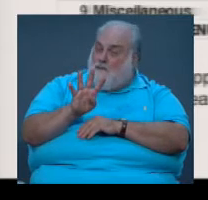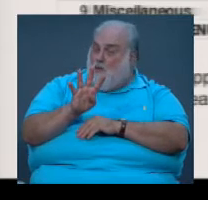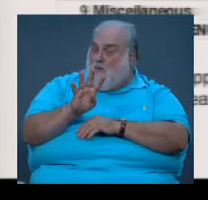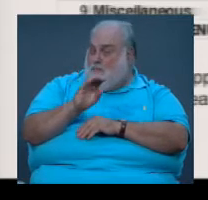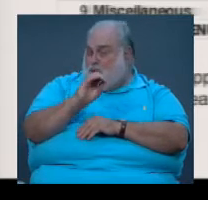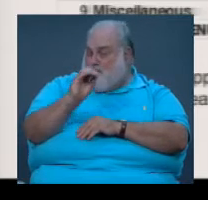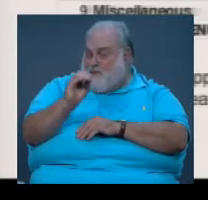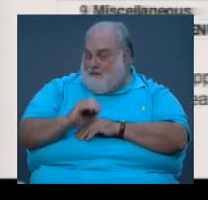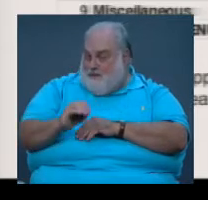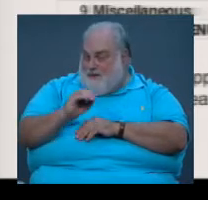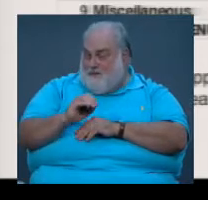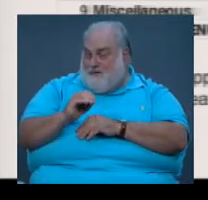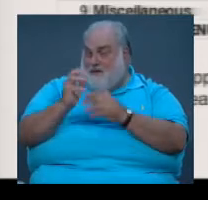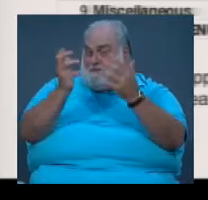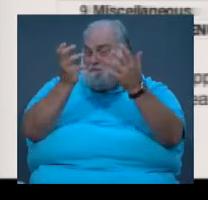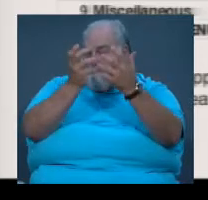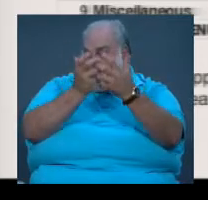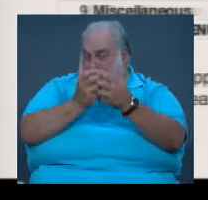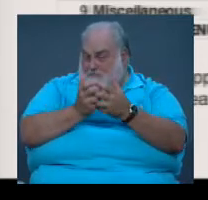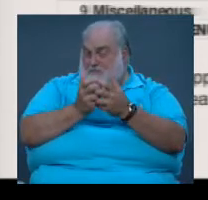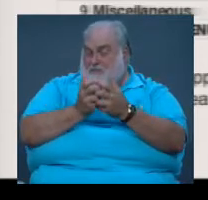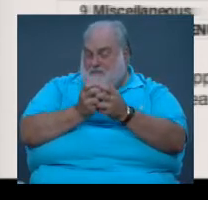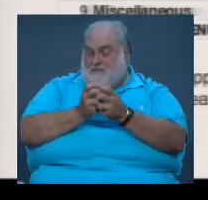so pretty much in line with that as well.